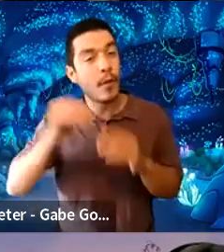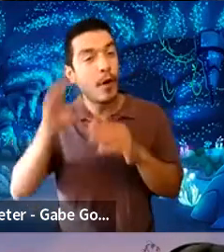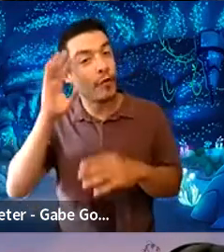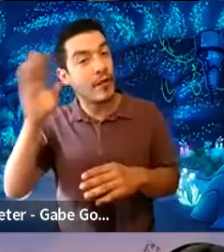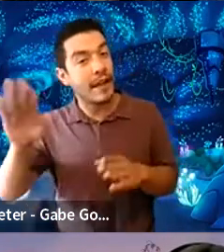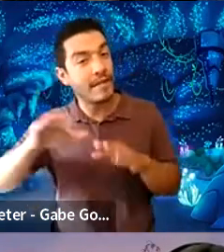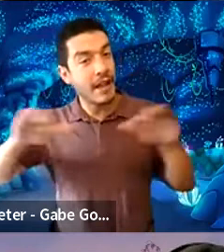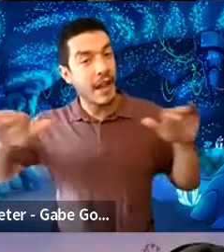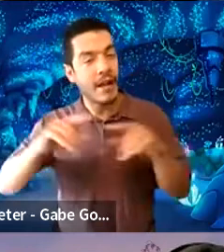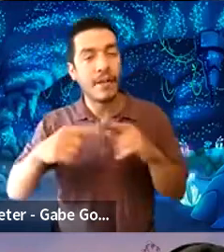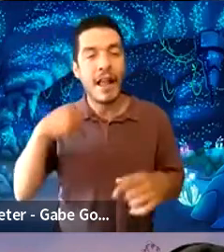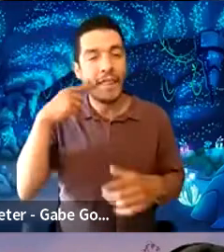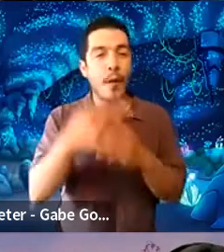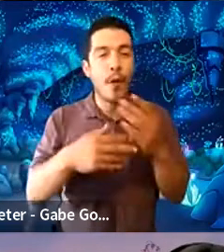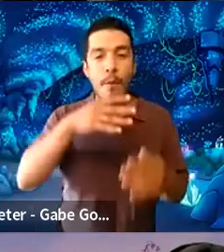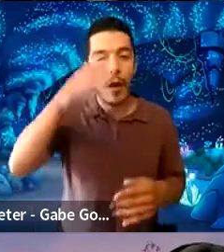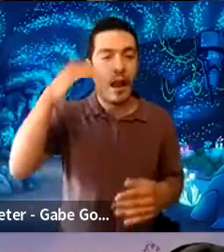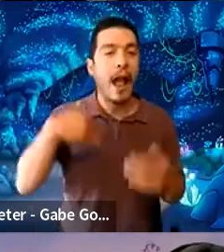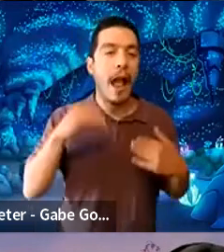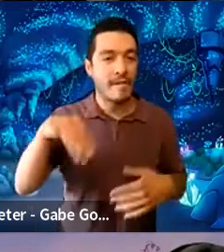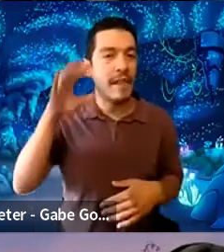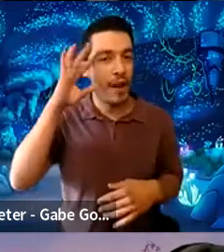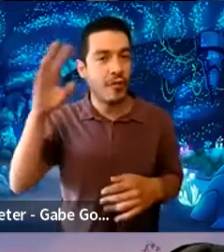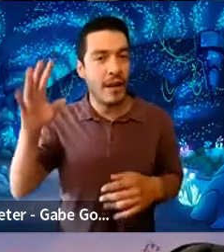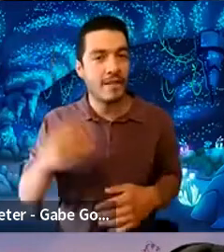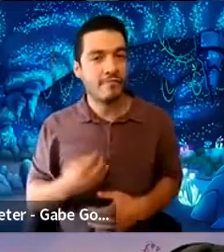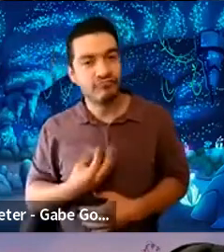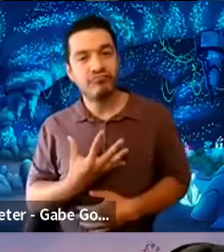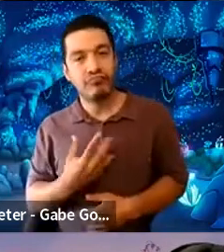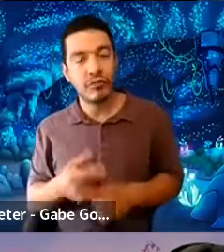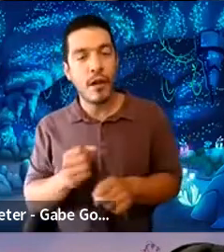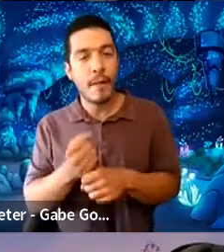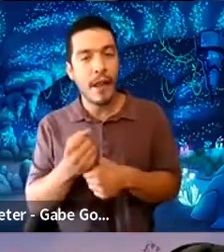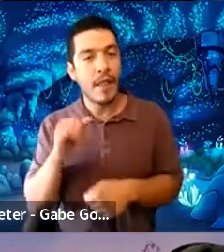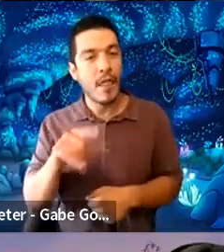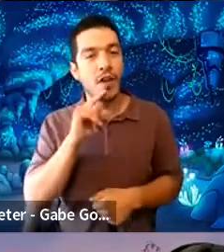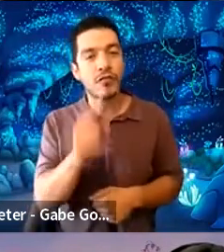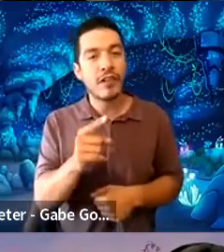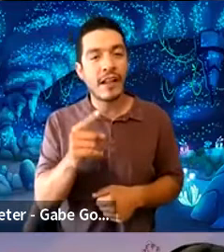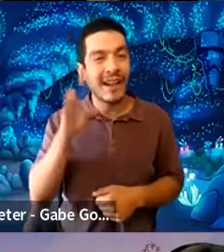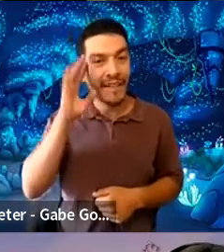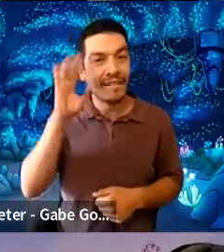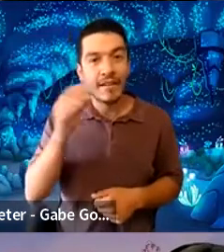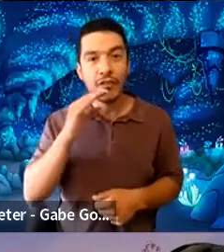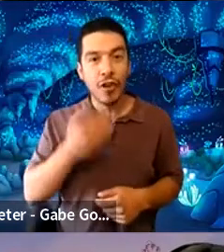but I think both parents obviously have that creative spark to make this, you know, real inventive daughter.